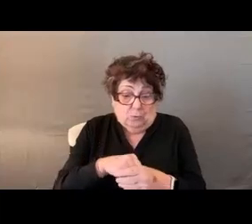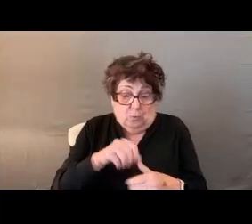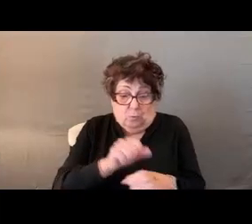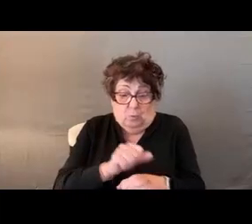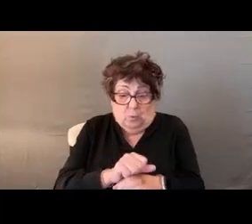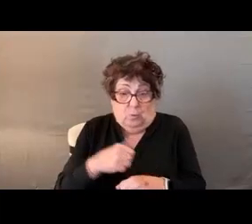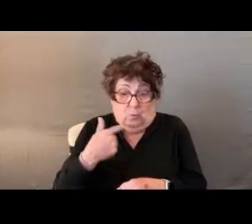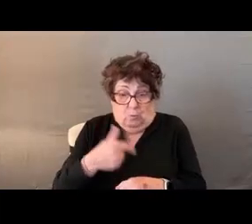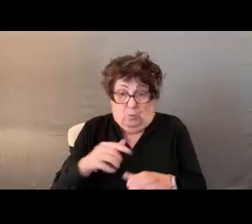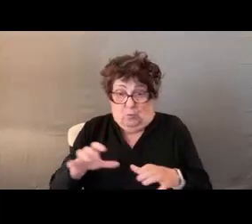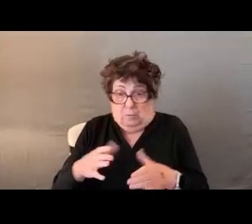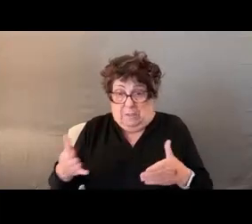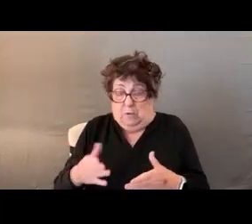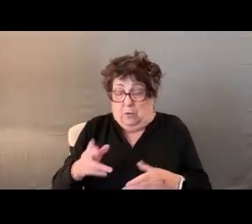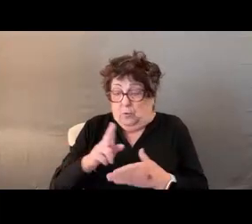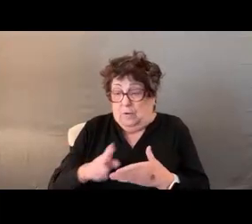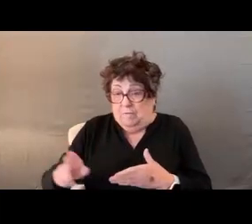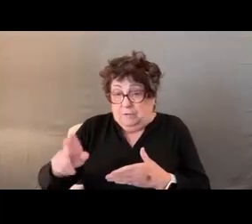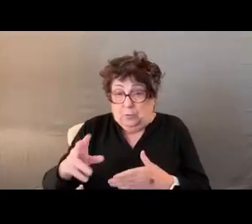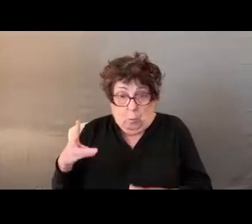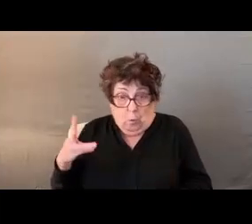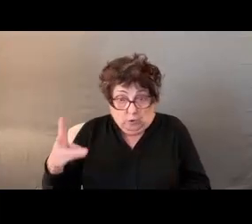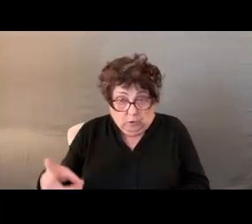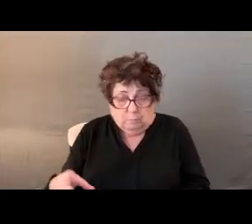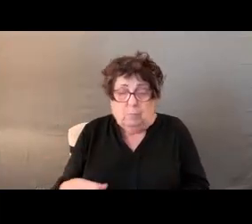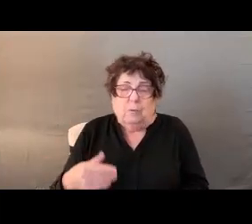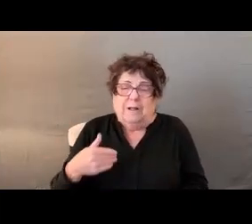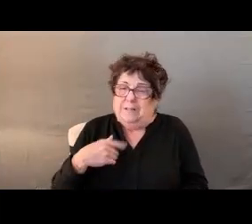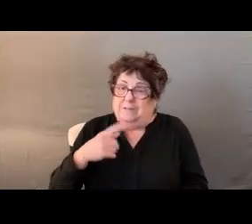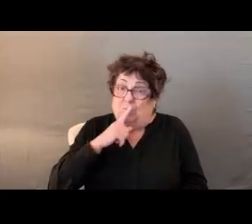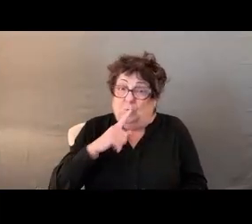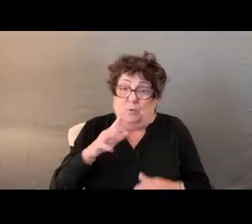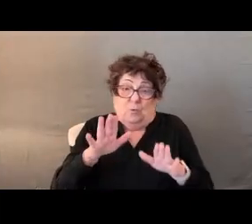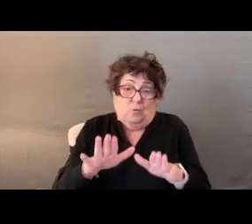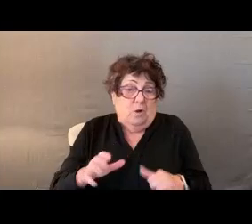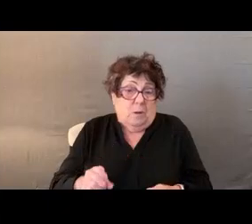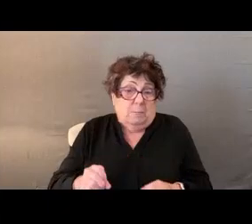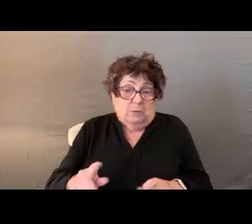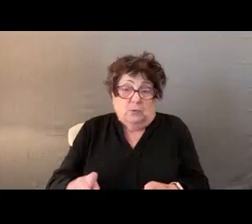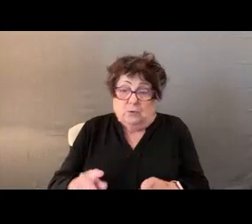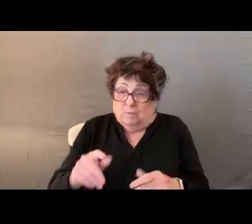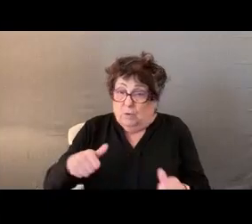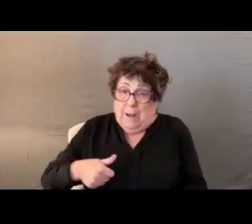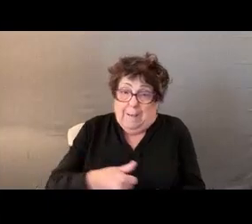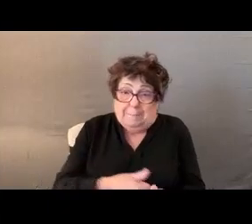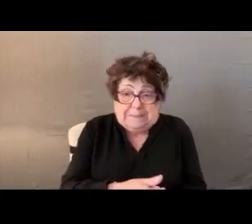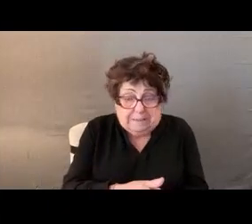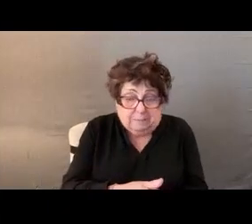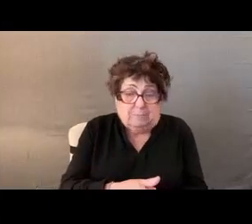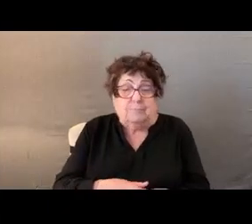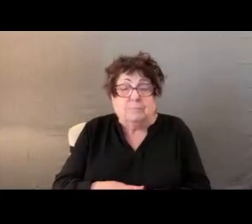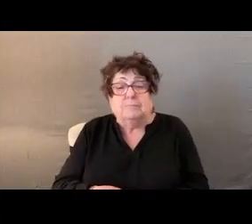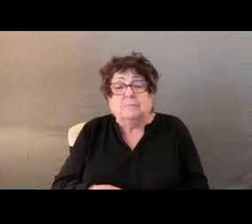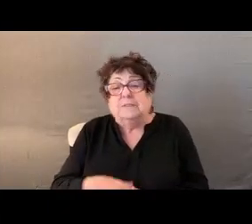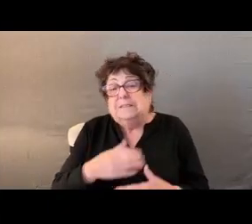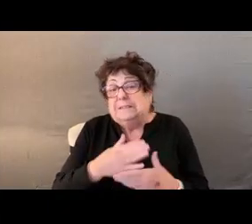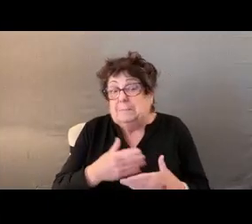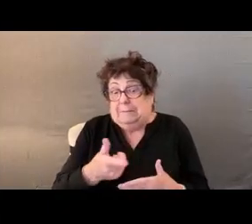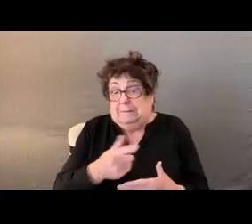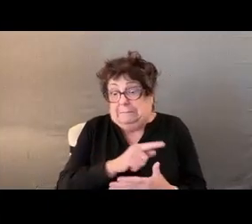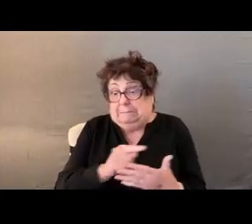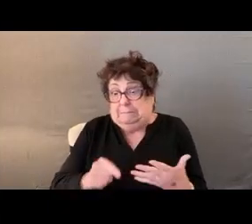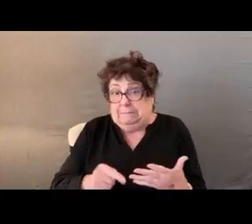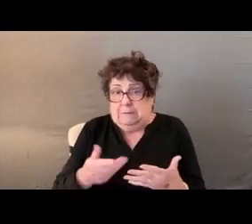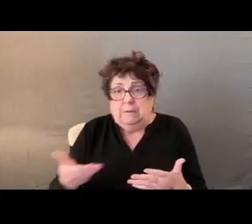Washington, we've had some really great opportunities to update some of these items. And we are working